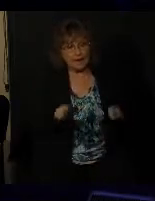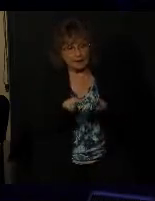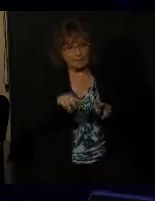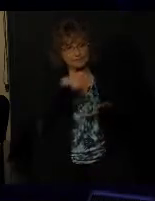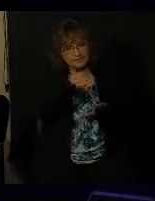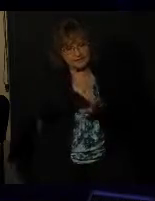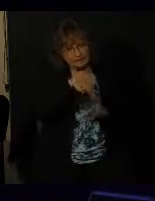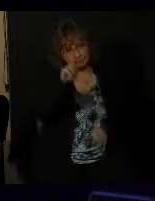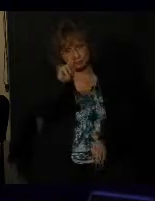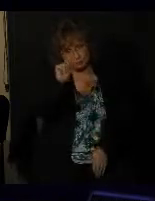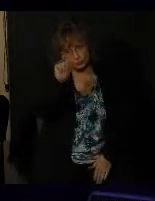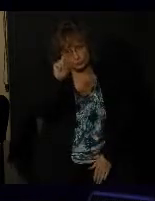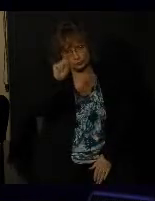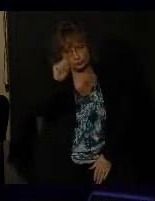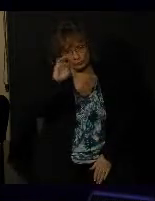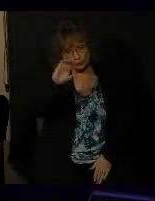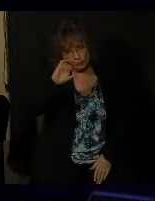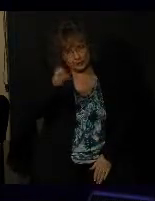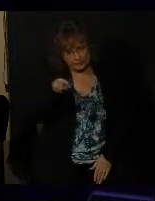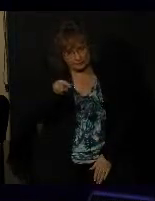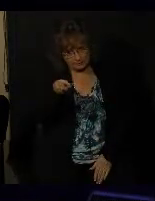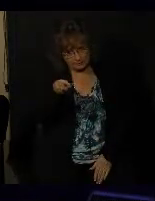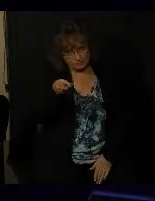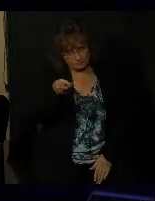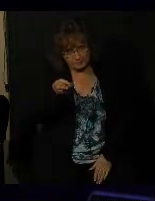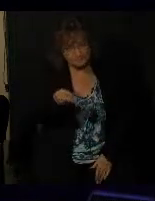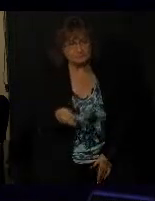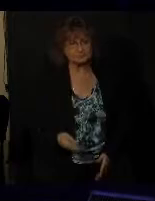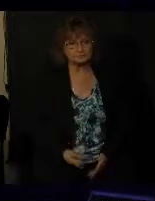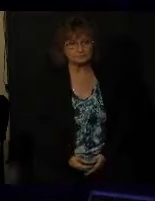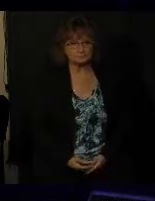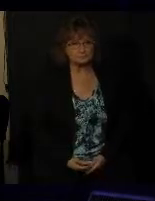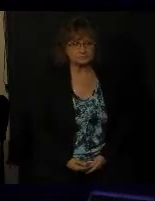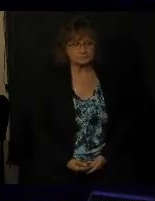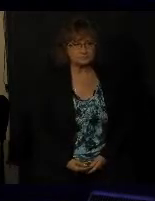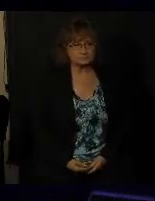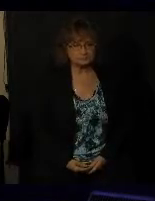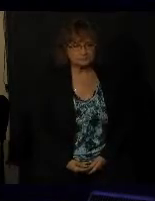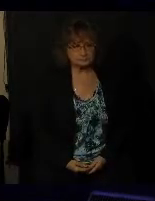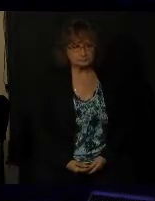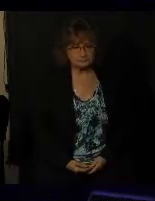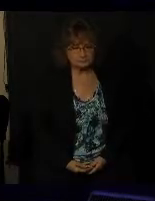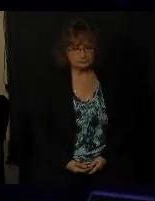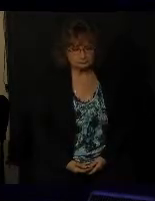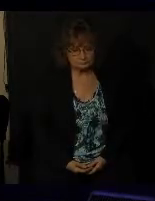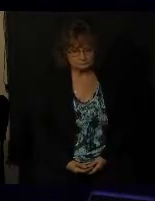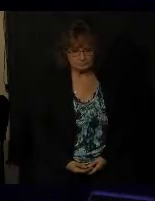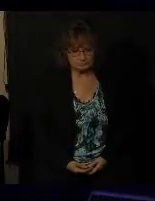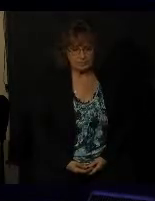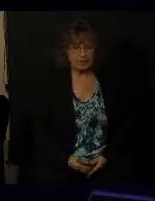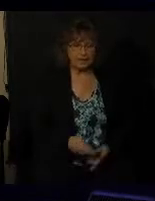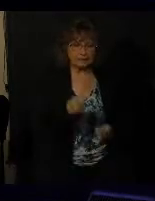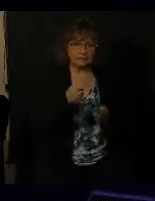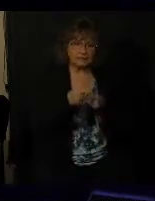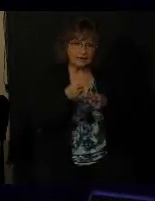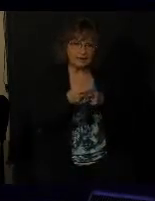Why this? Why tonight? What has this to do with you or Salem for Youth Ranch tonight? Well, I'm going to tell you it has everything to